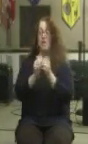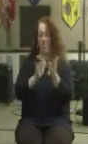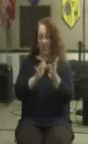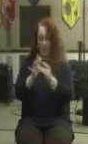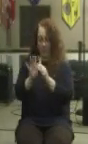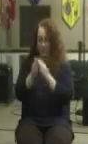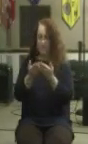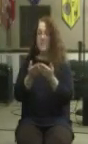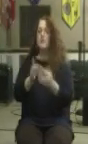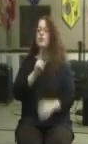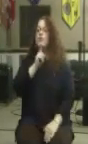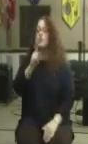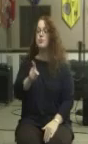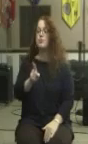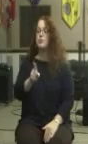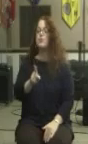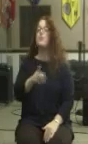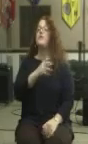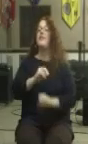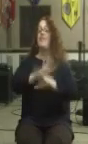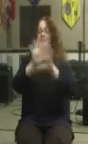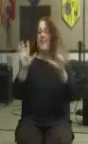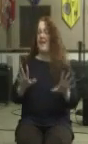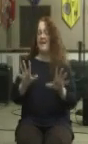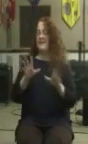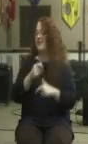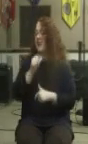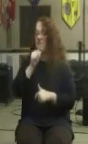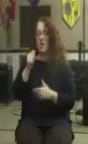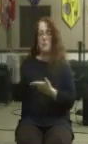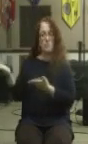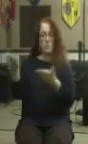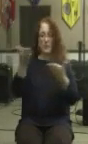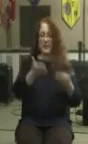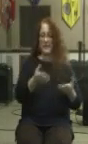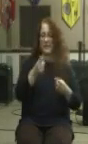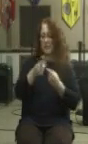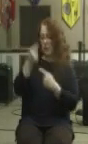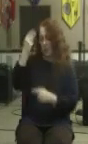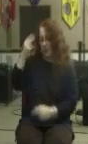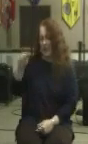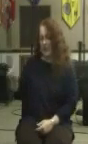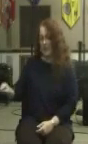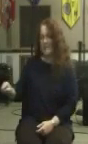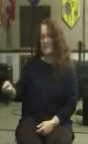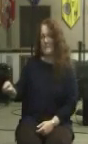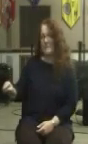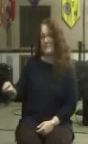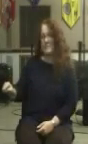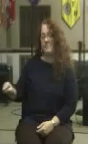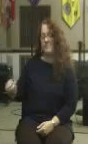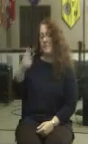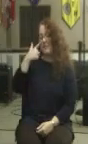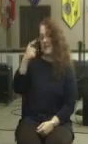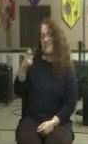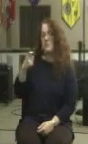Because here I am with the word and the truth and the light. And I haven't been able to bring it to him.